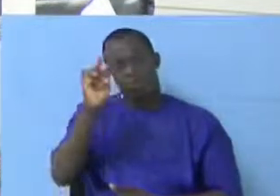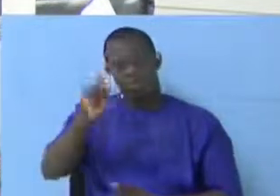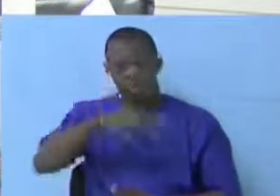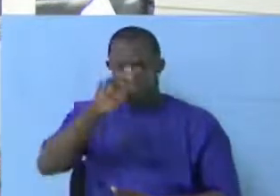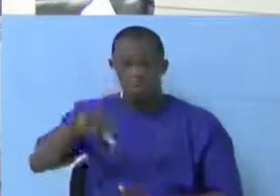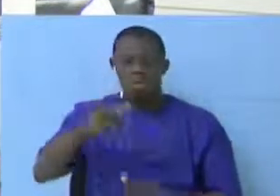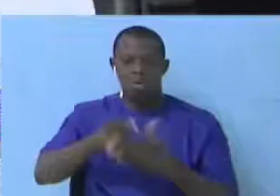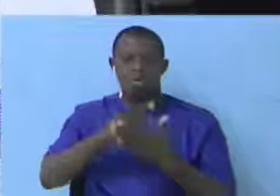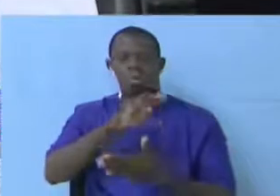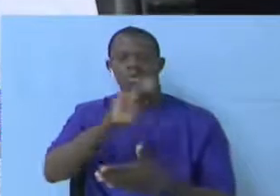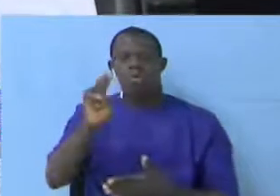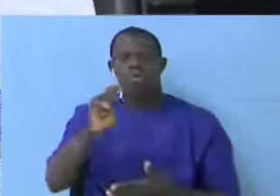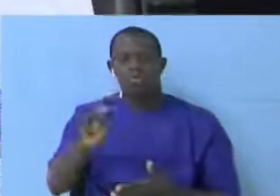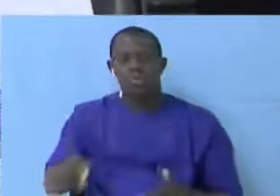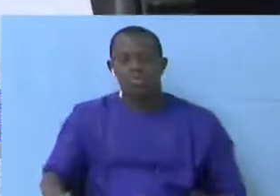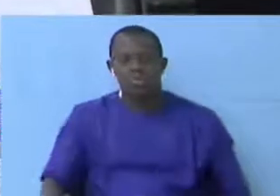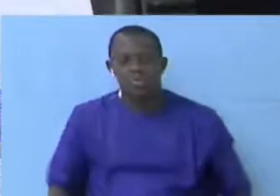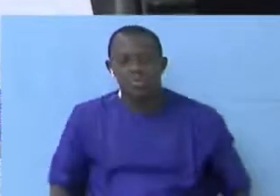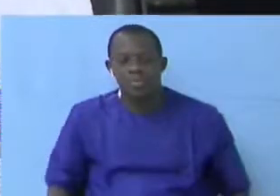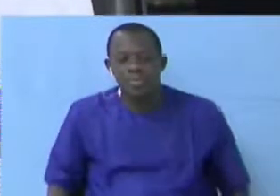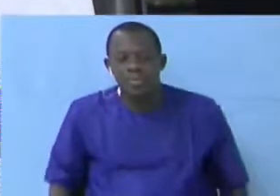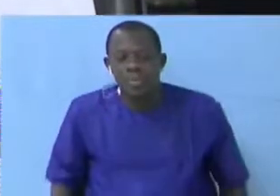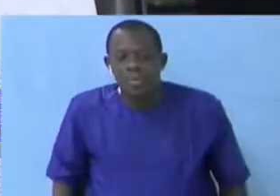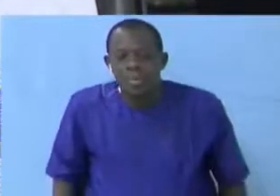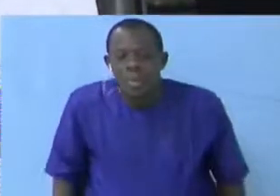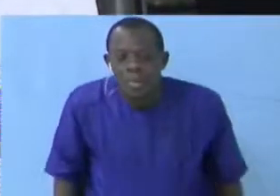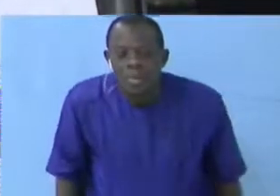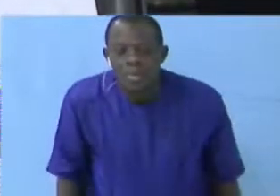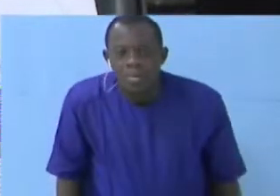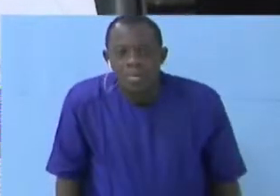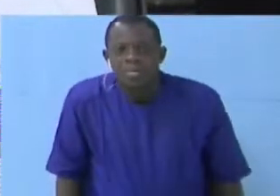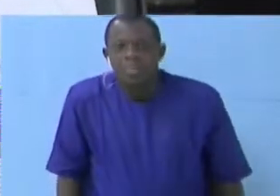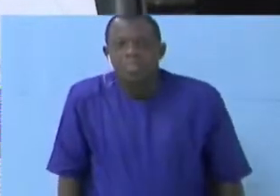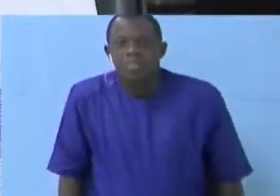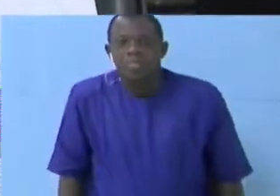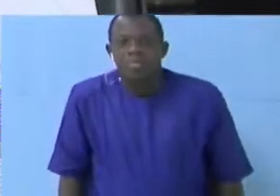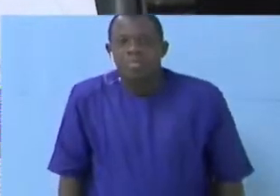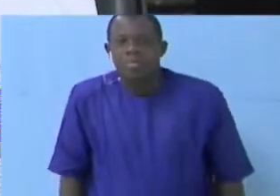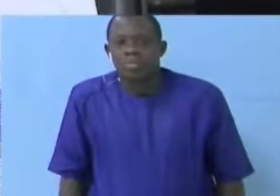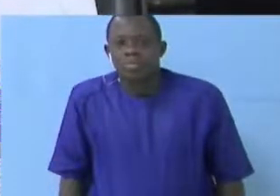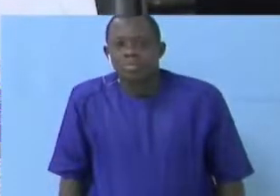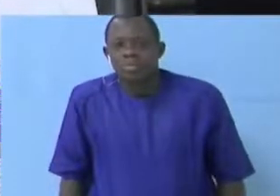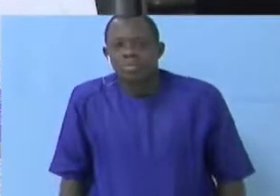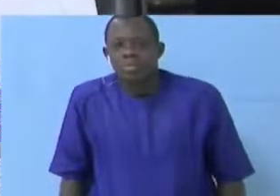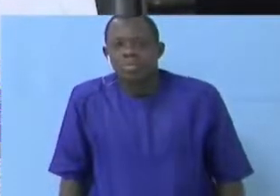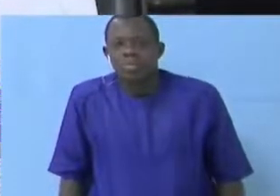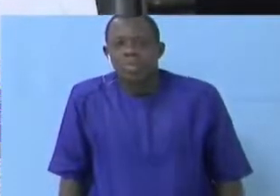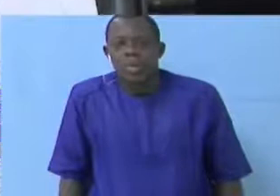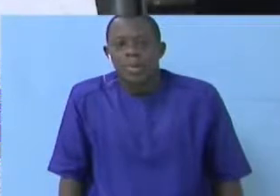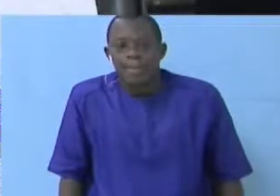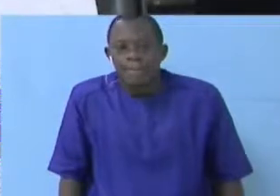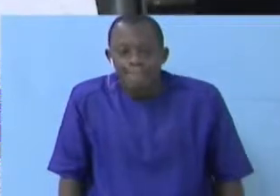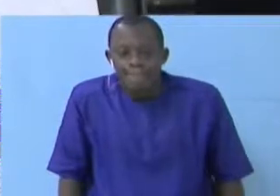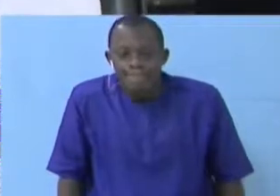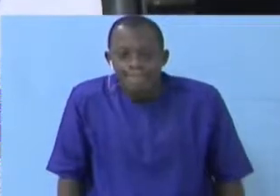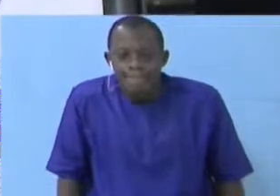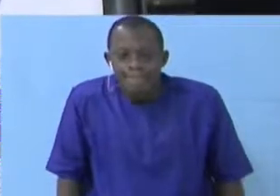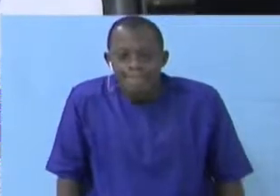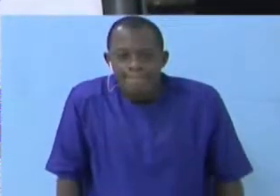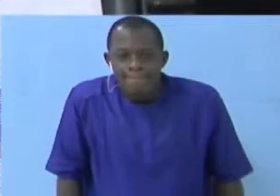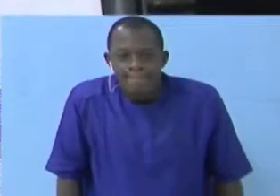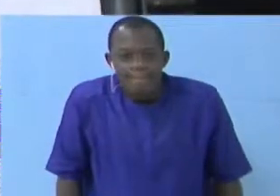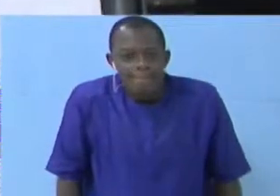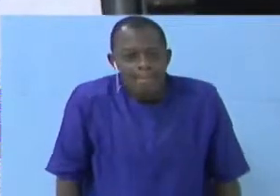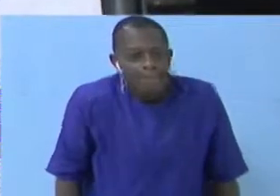jila boso kono, kati ko be jele. What will that show is when people are The arriving boss may have arrived before Sorry, me. Chairman, we can't hear anything. They're speaking over each